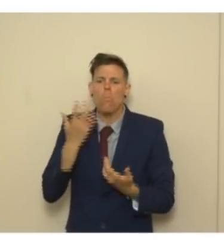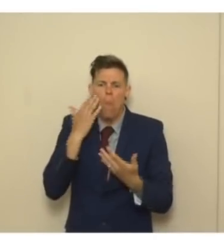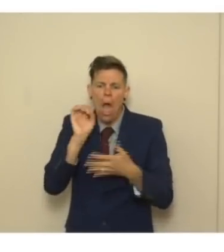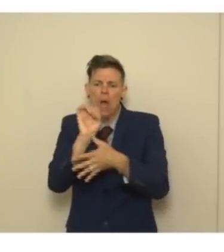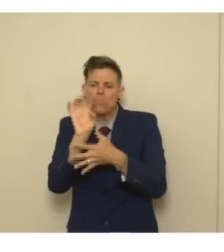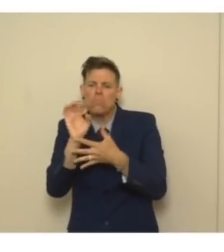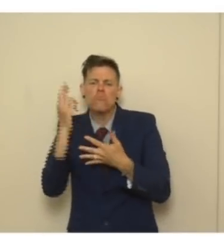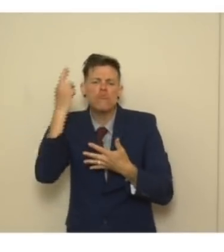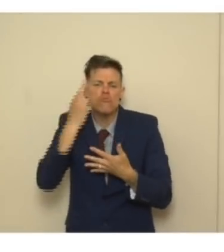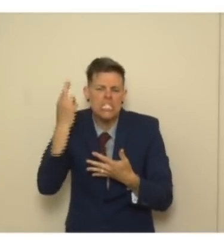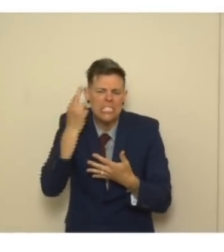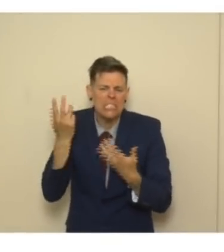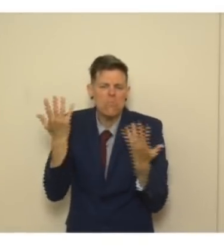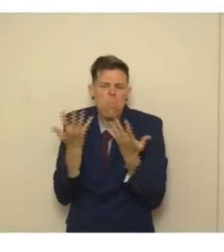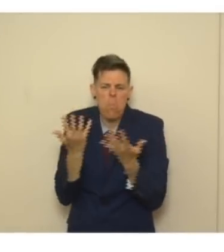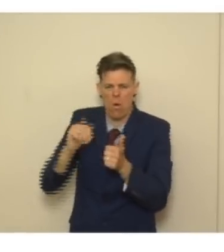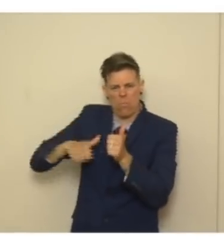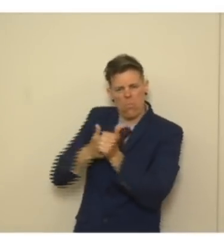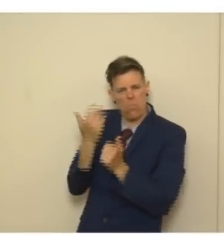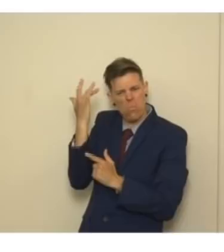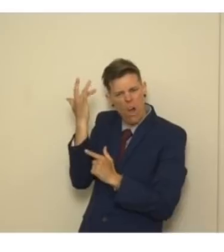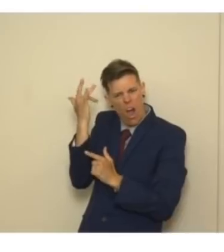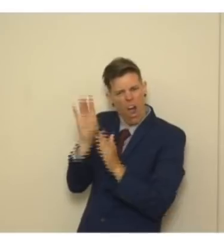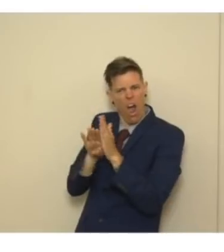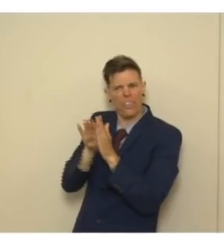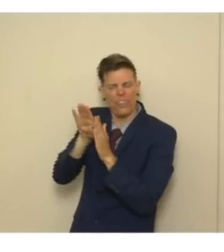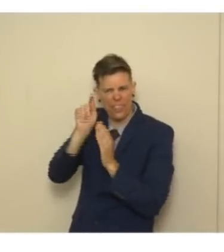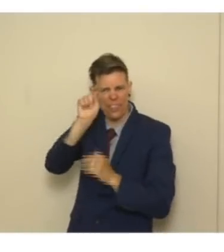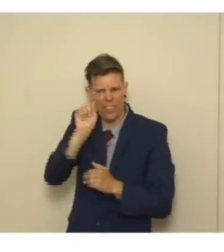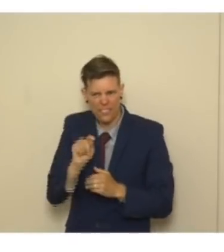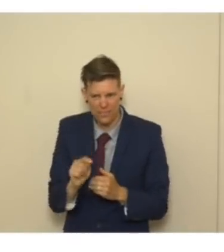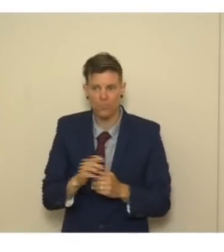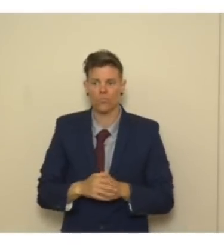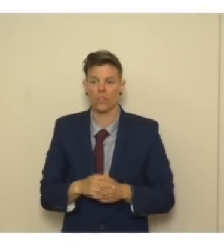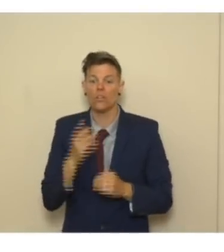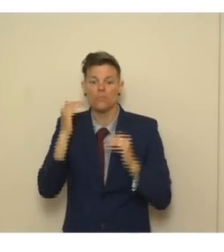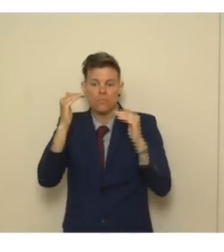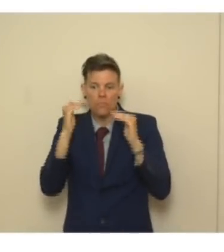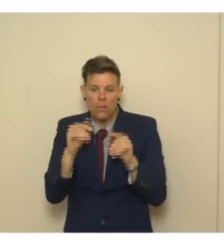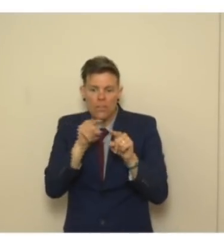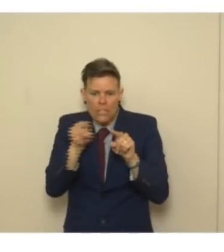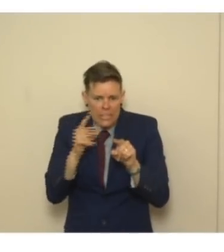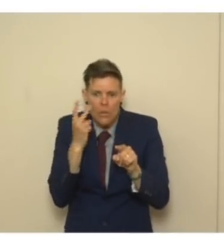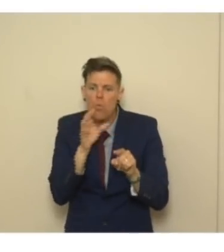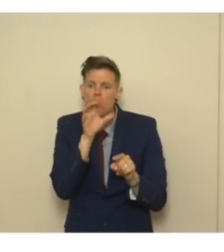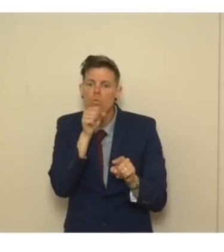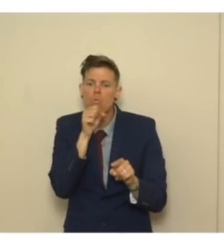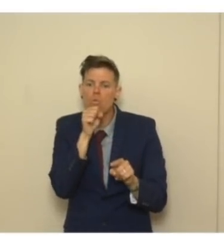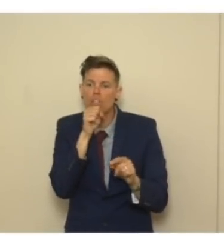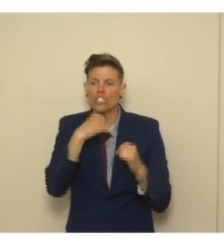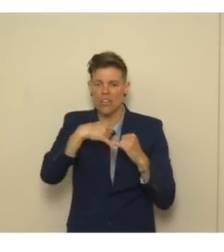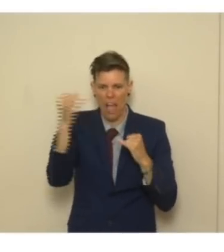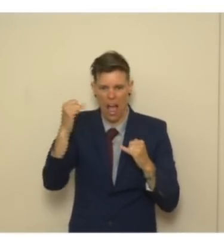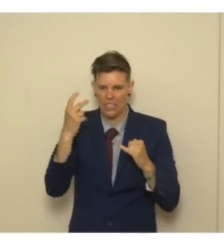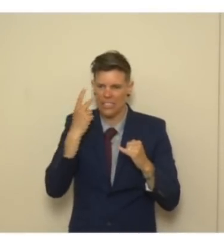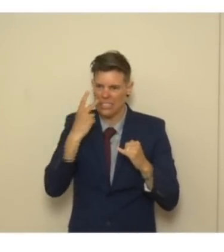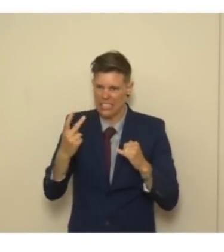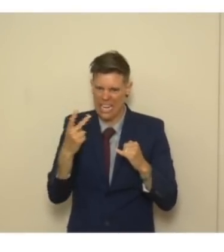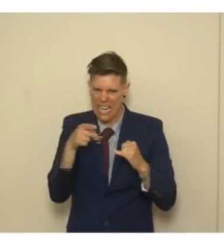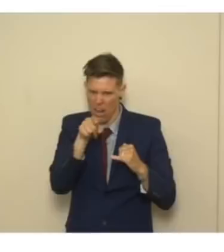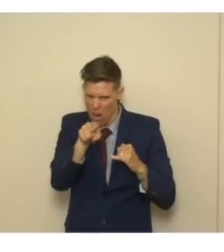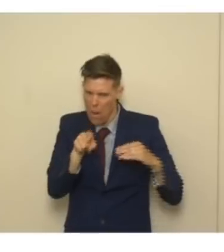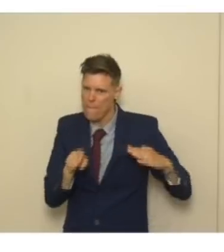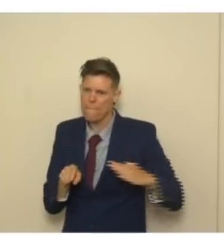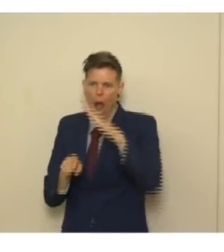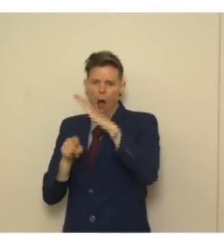that orange line that went way up and we've been focused on for so long, came down in a little bit more of a bump and now is